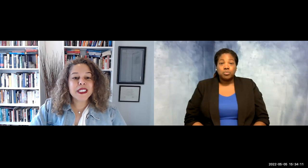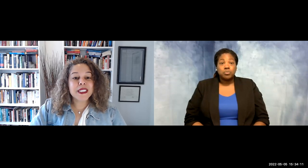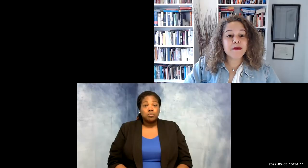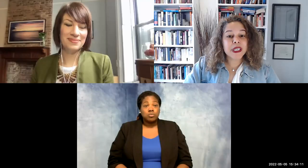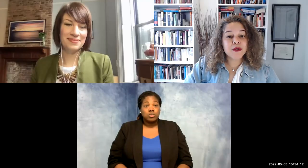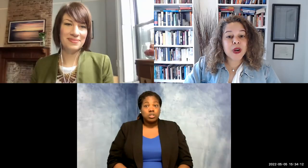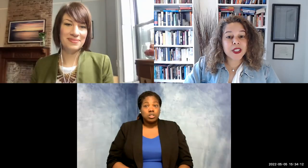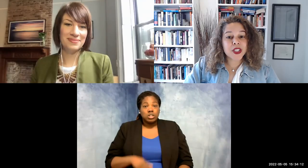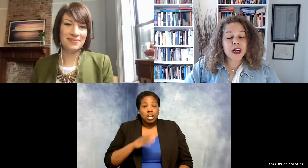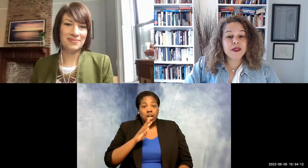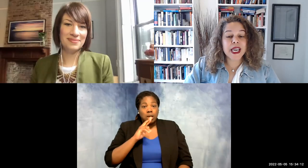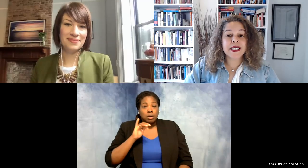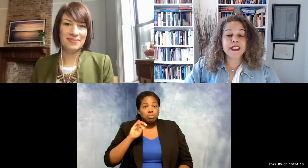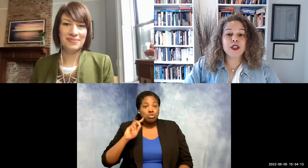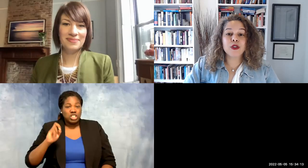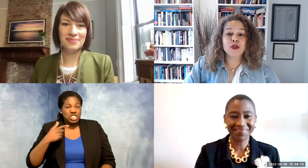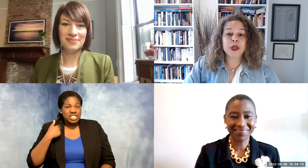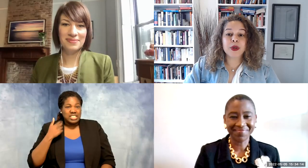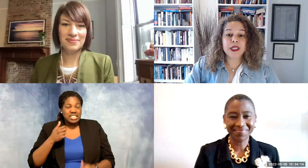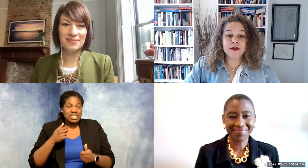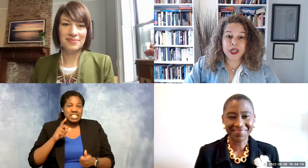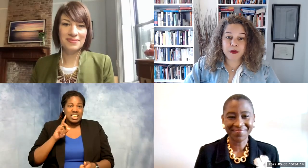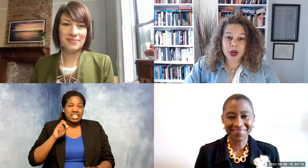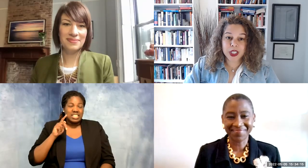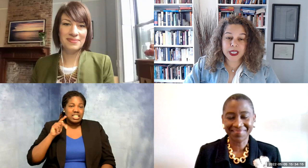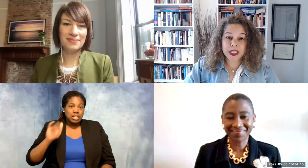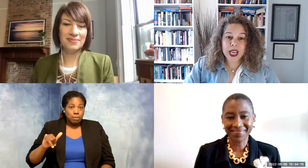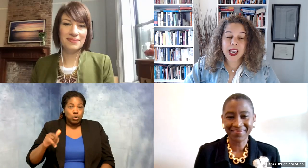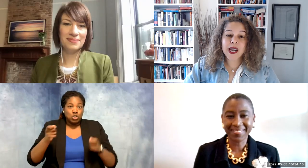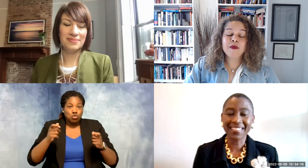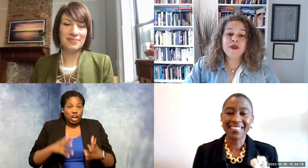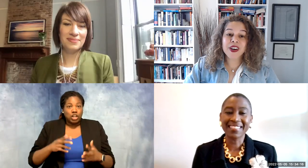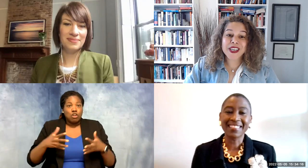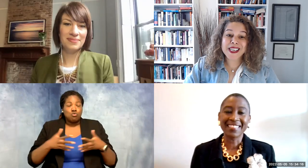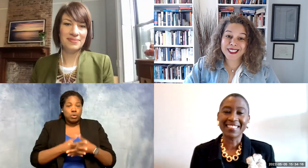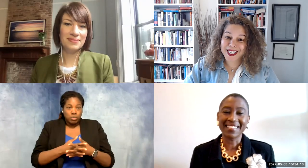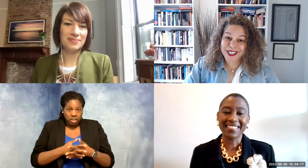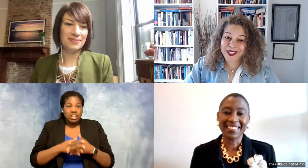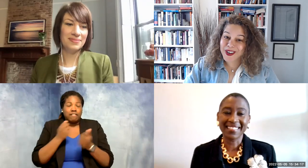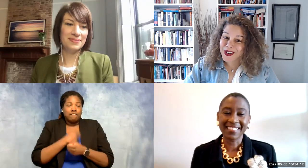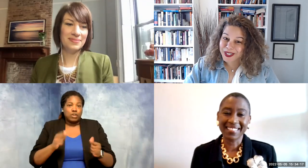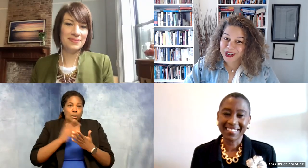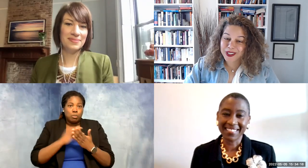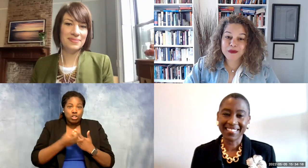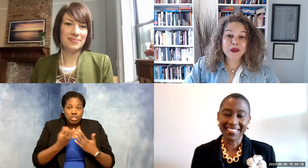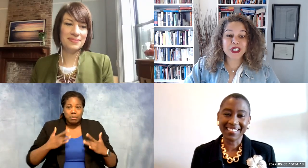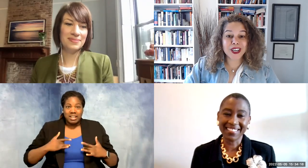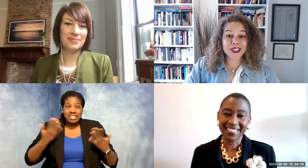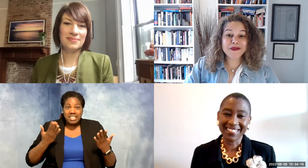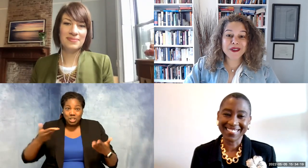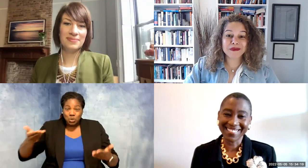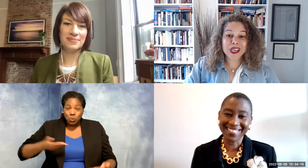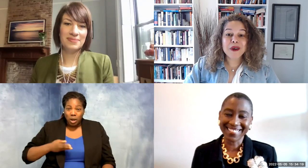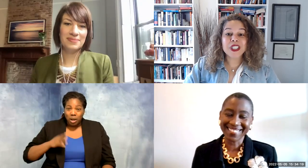Brigitte Amiri is Deputy Director of the ACLU's Reproductive Freedom Project. And I'm very excited to also welcome